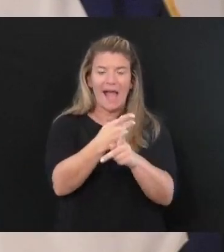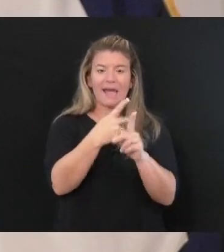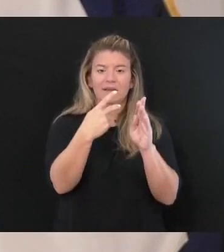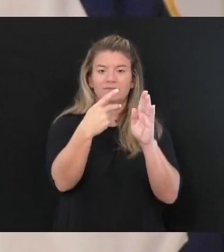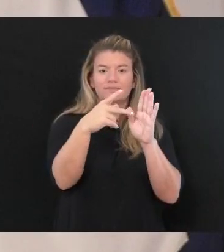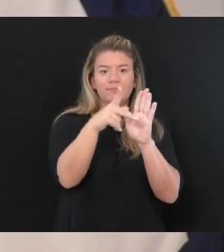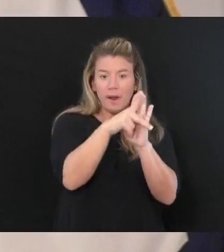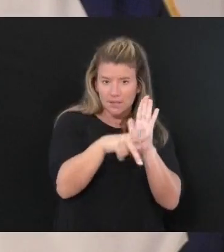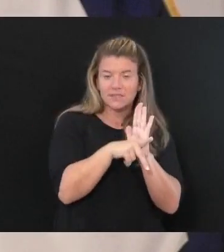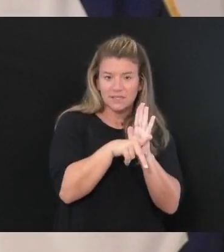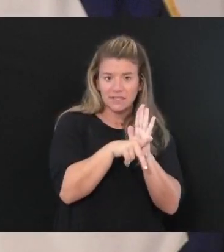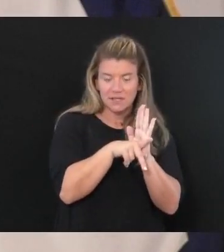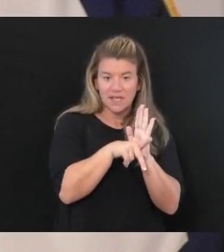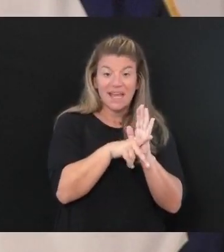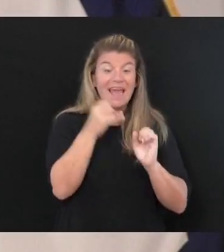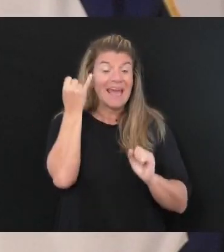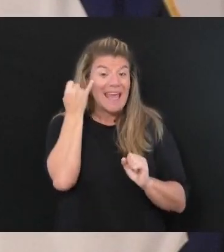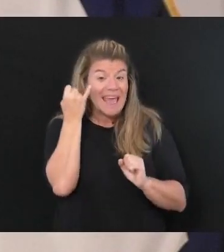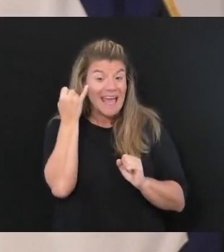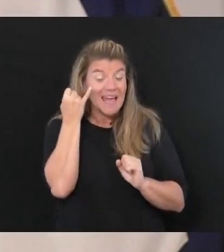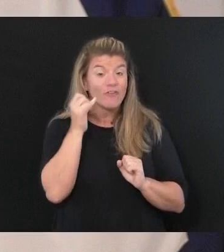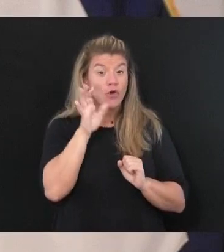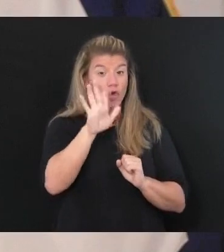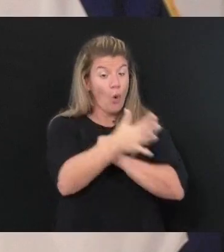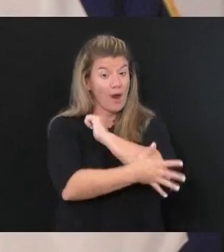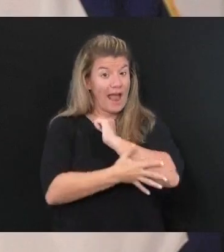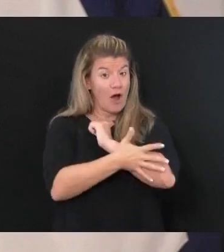of that format if you drift